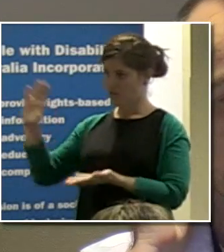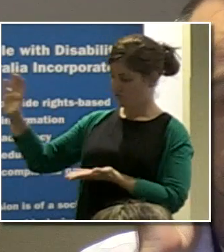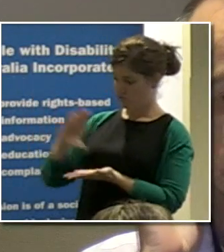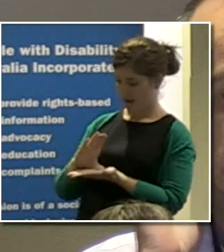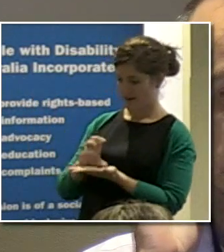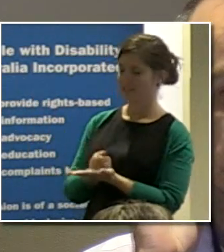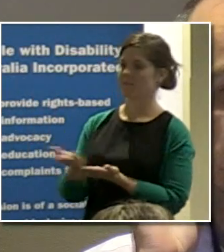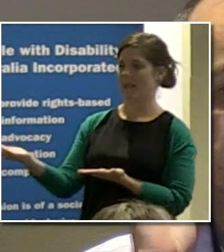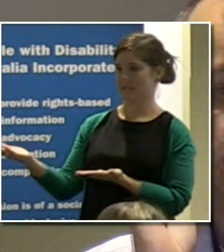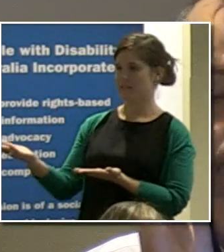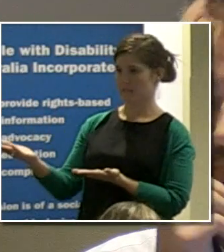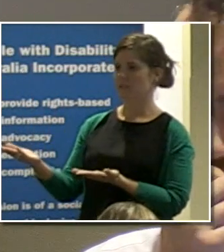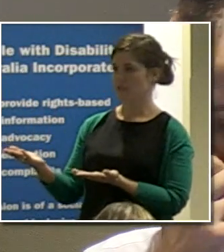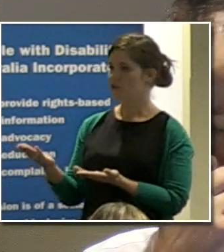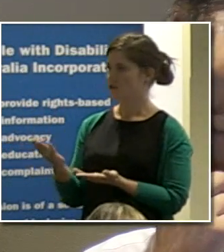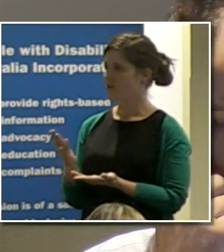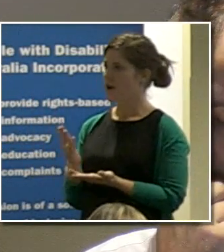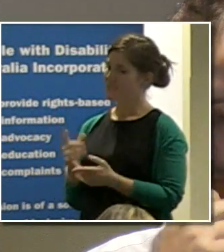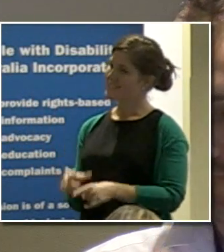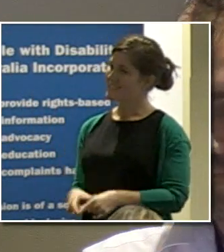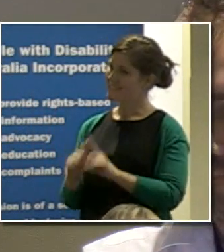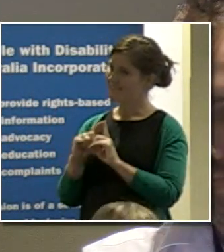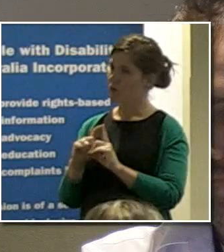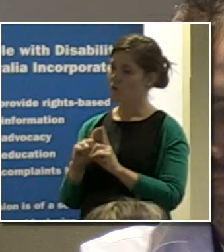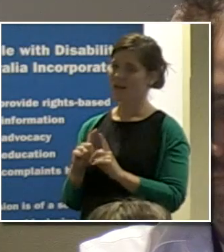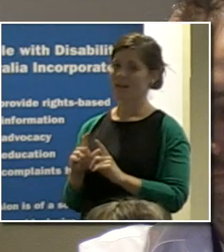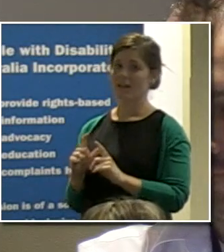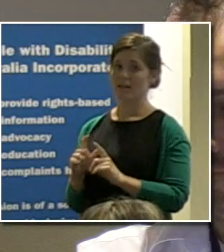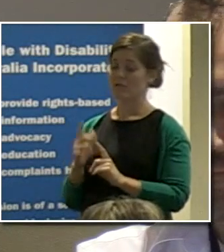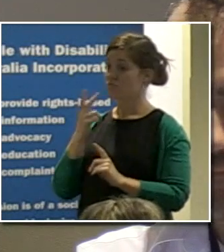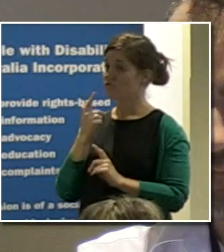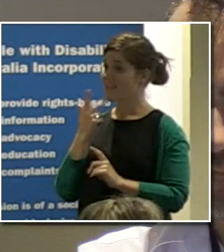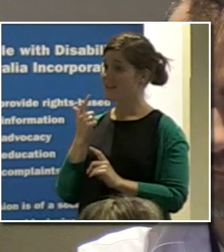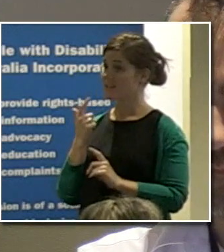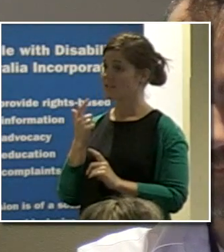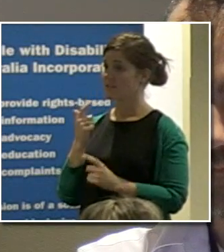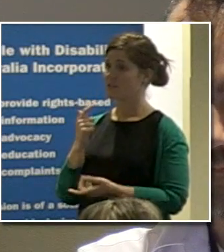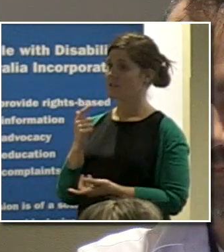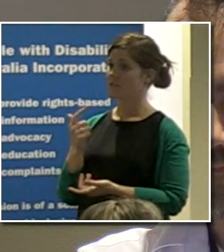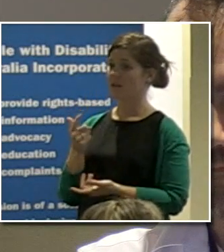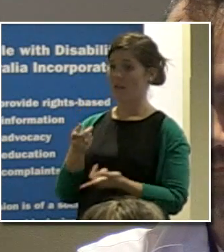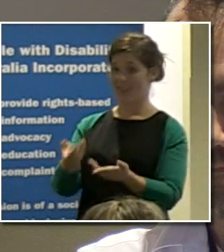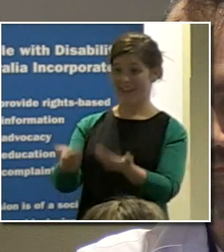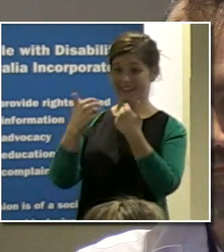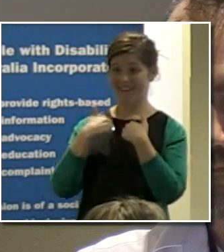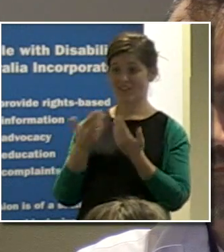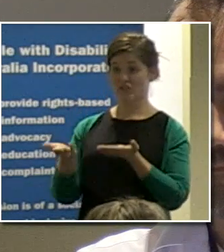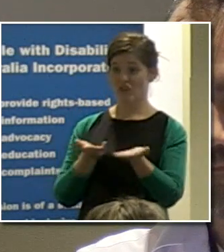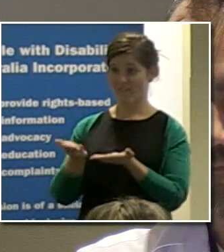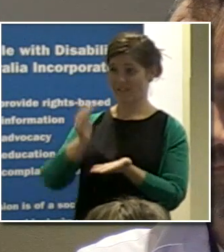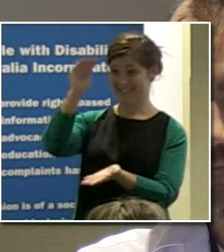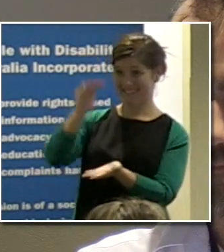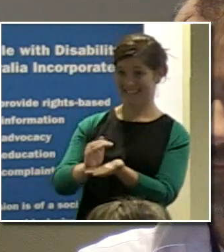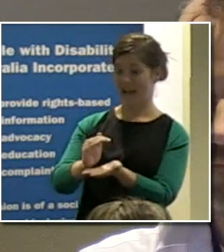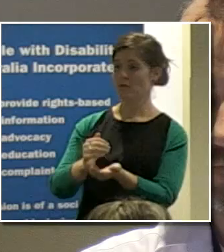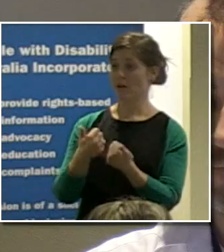particular fashion. So it is very difficult to, even if we get the reduced price services, that would then